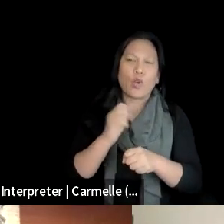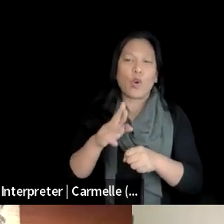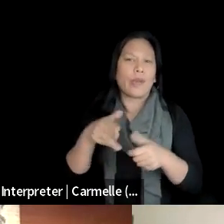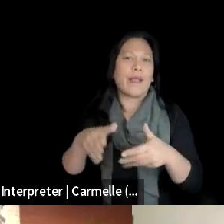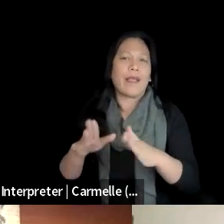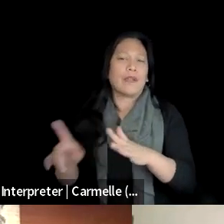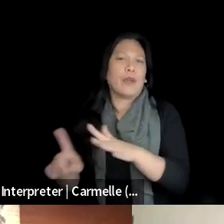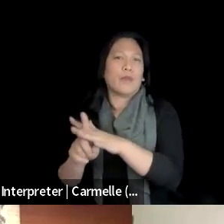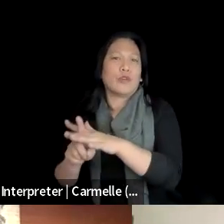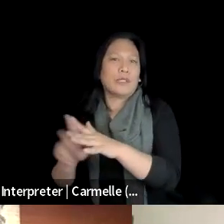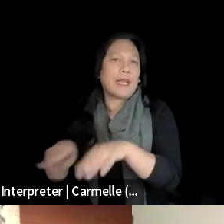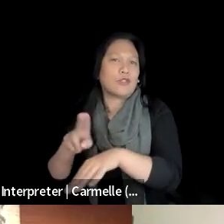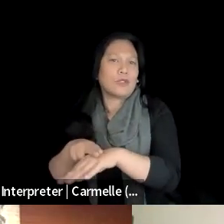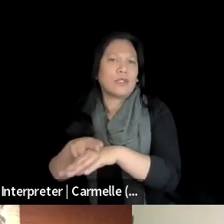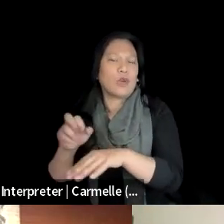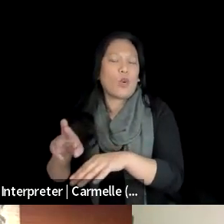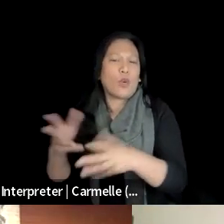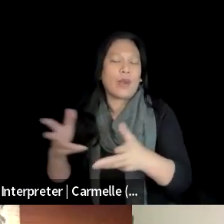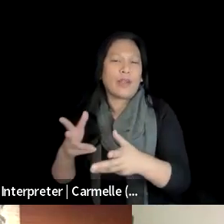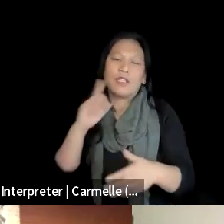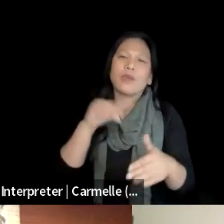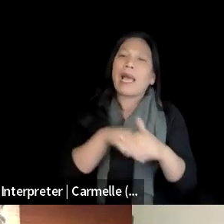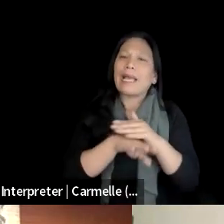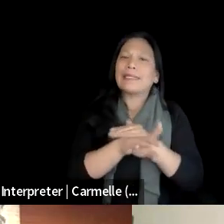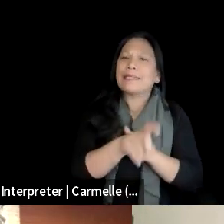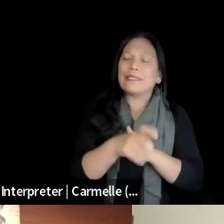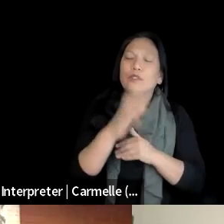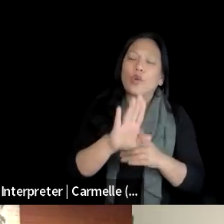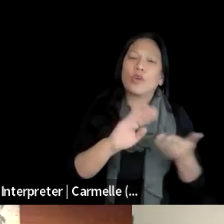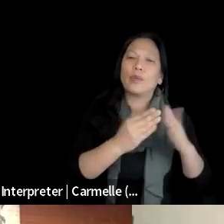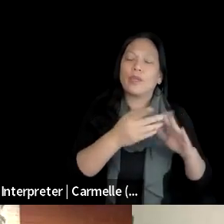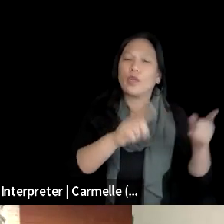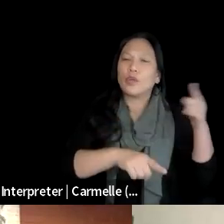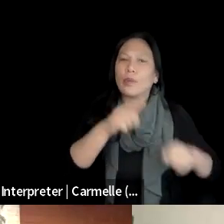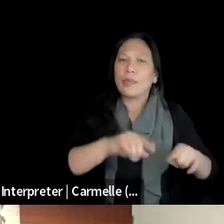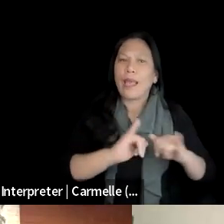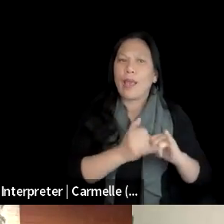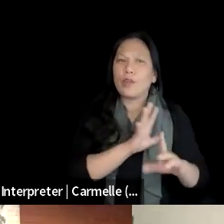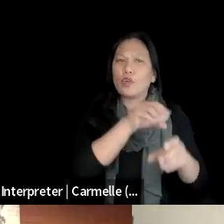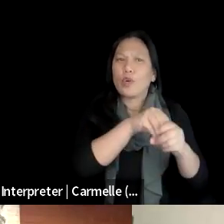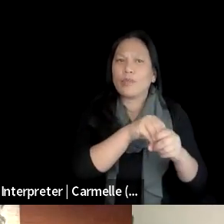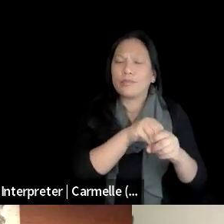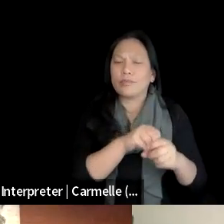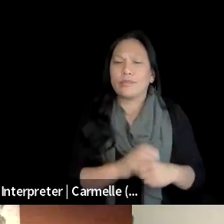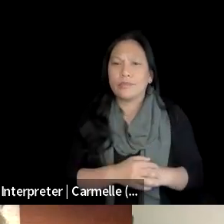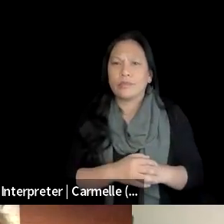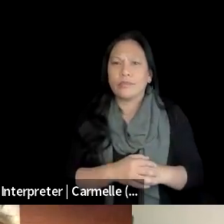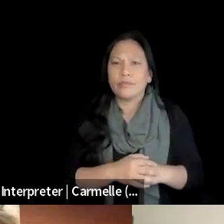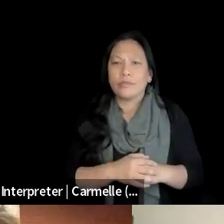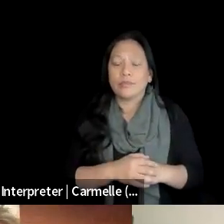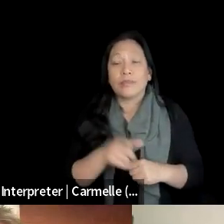What's happening with access needs in your community agreements and ways of beginning? Yeah, like we start that